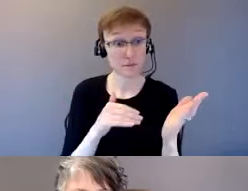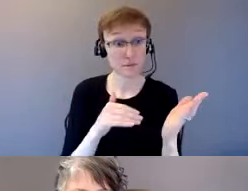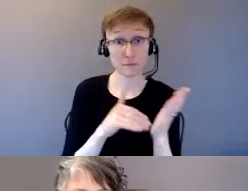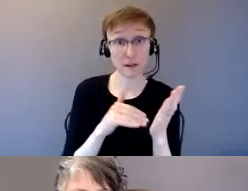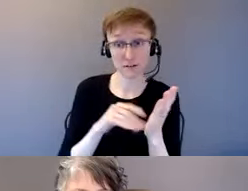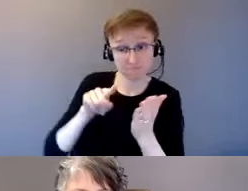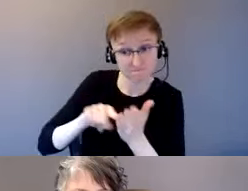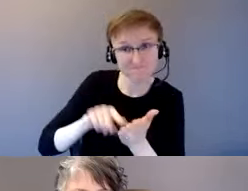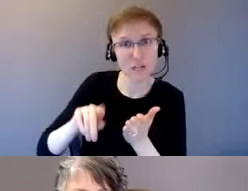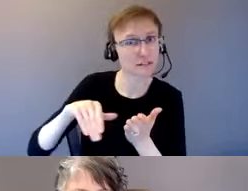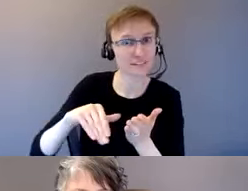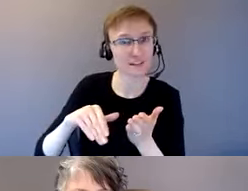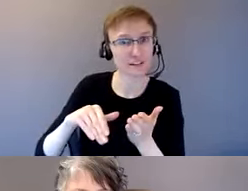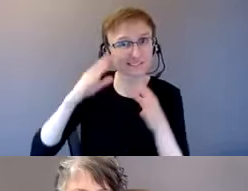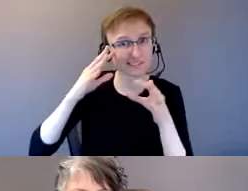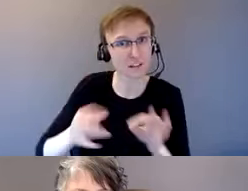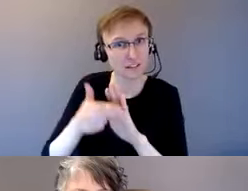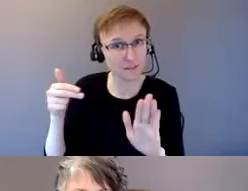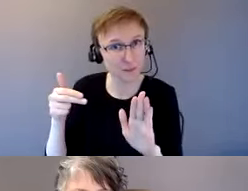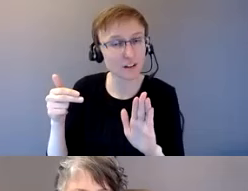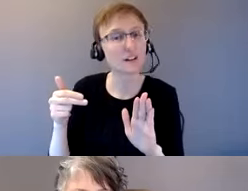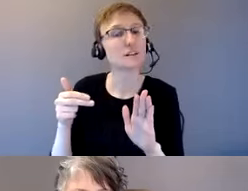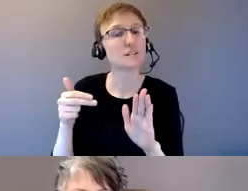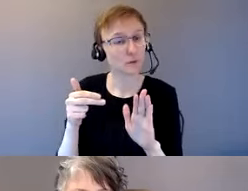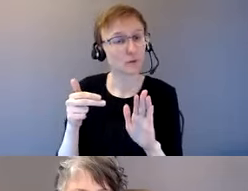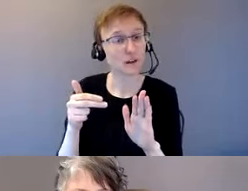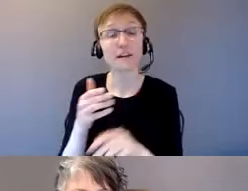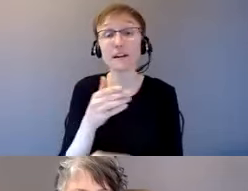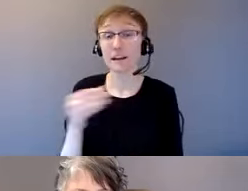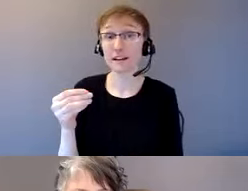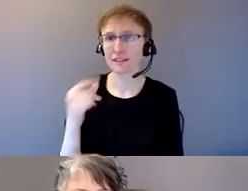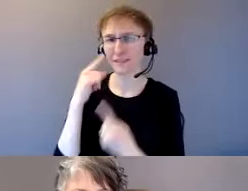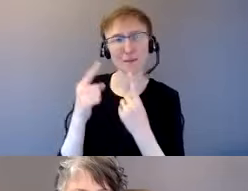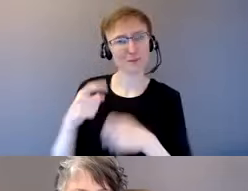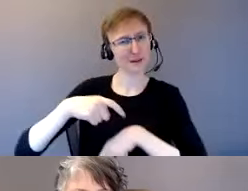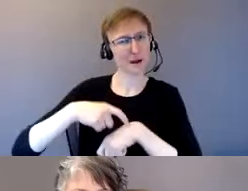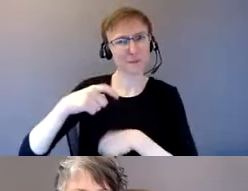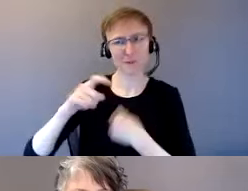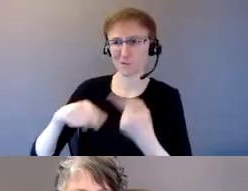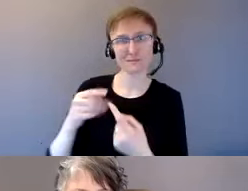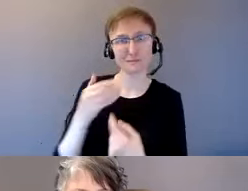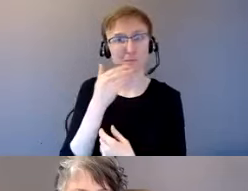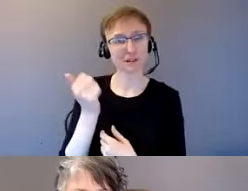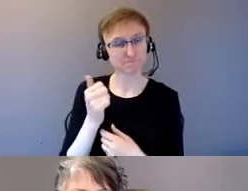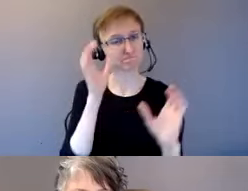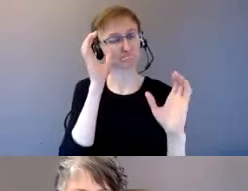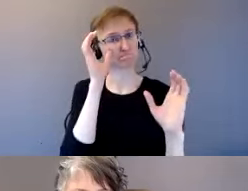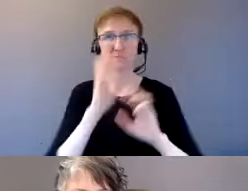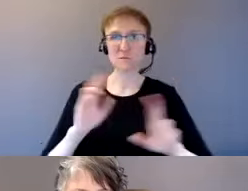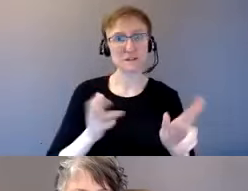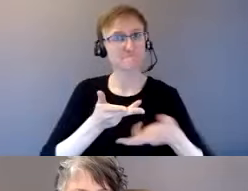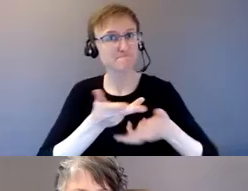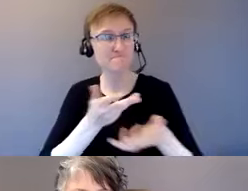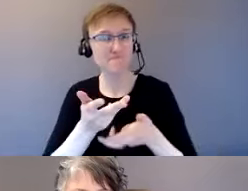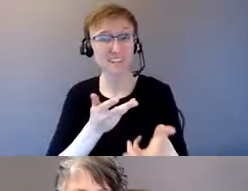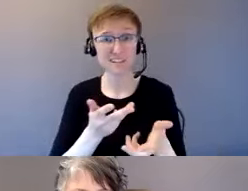Knowledge and awareness of when a patient's performance is optimal is also important for us, so that when we are doing these assessments, we make sure that we're